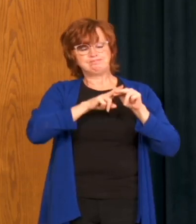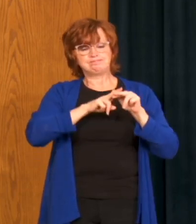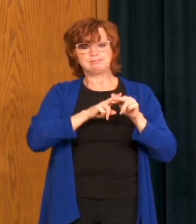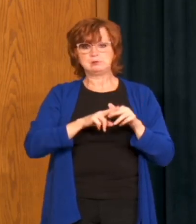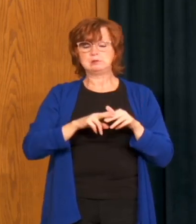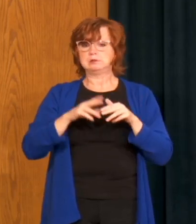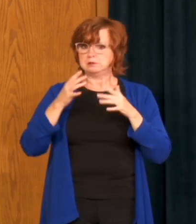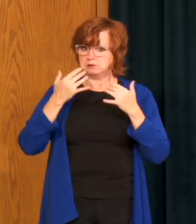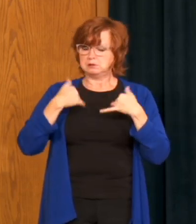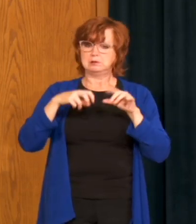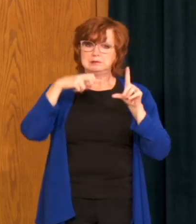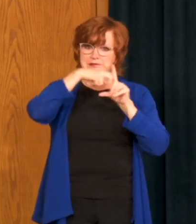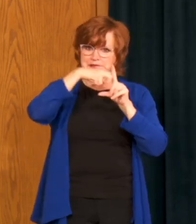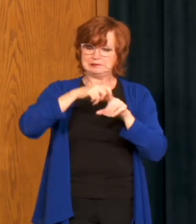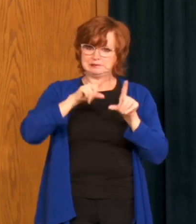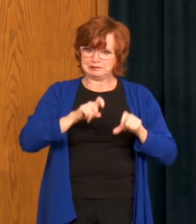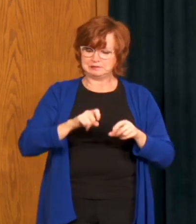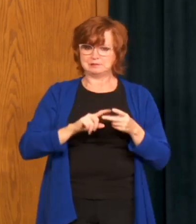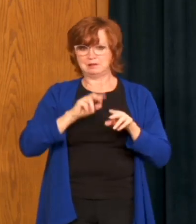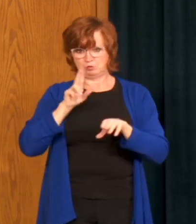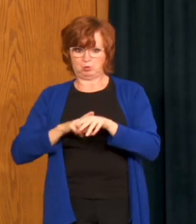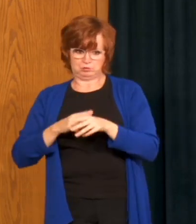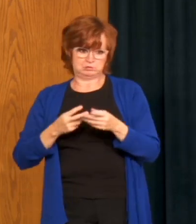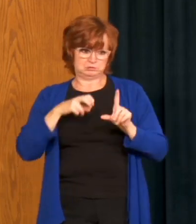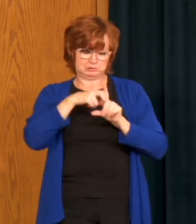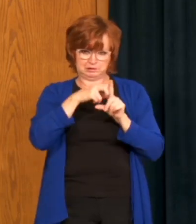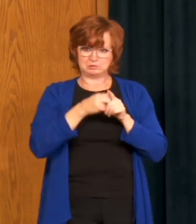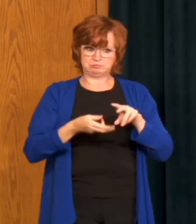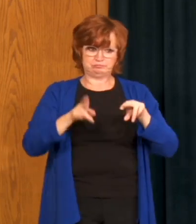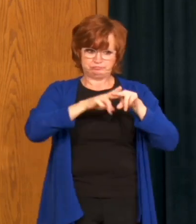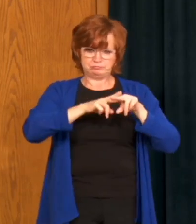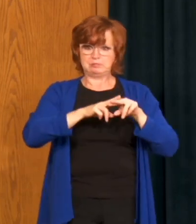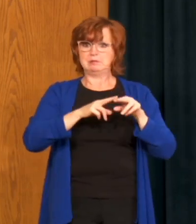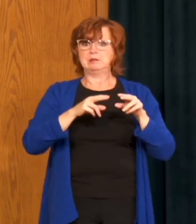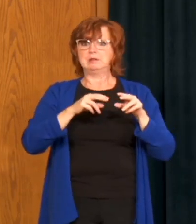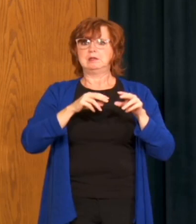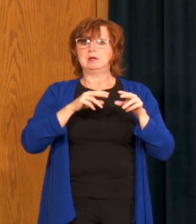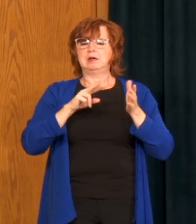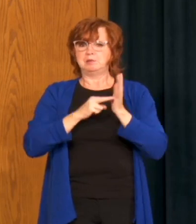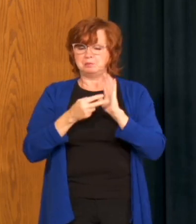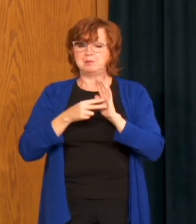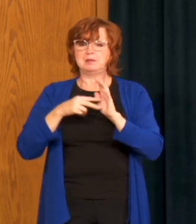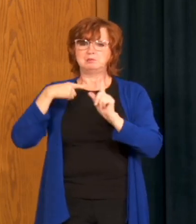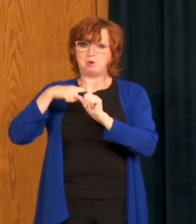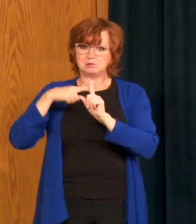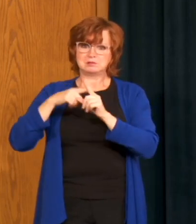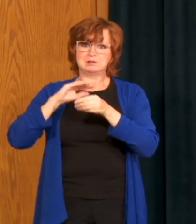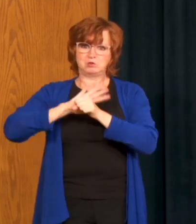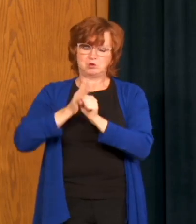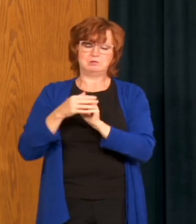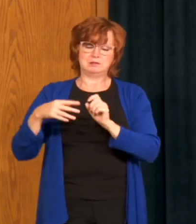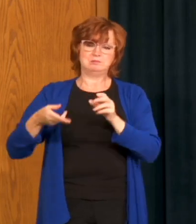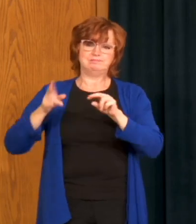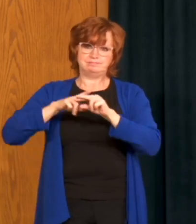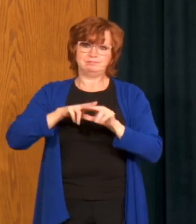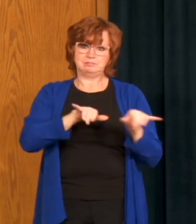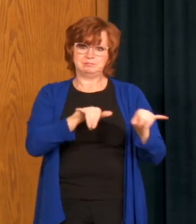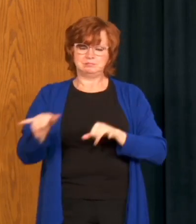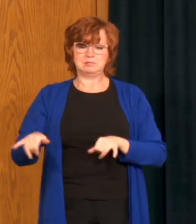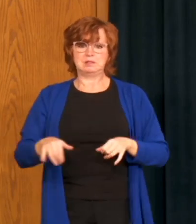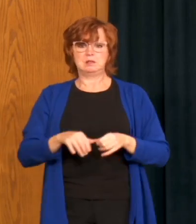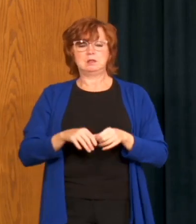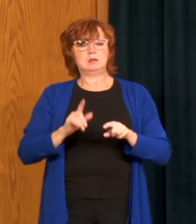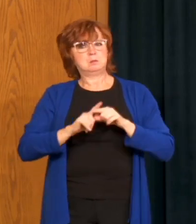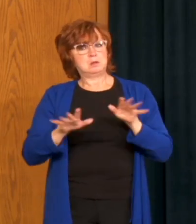investigation, you always see an increase in cases that may be concerning, but that is absolutely essential for public health to work with communities